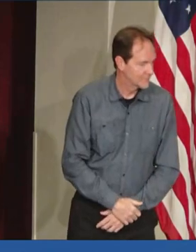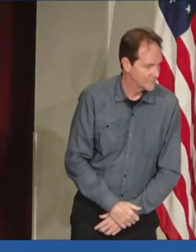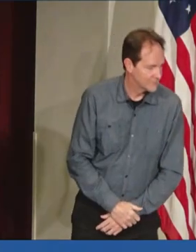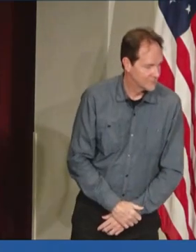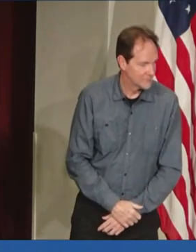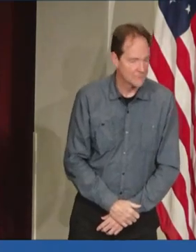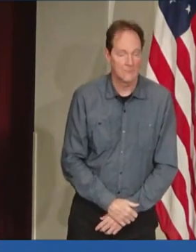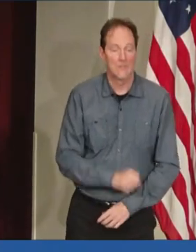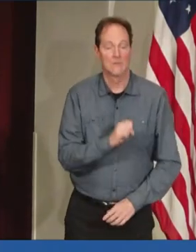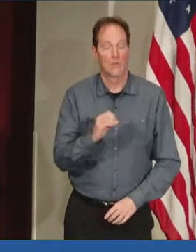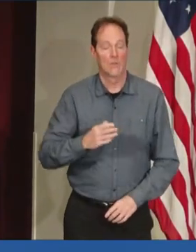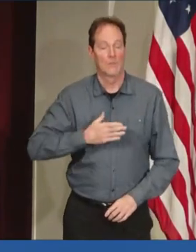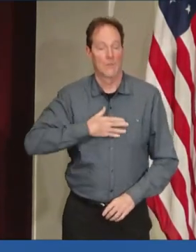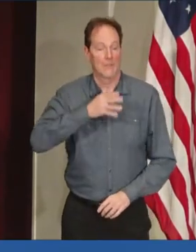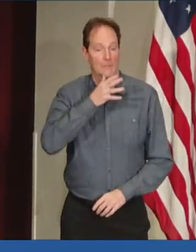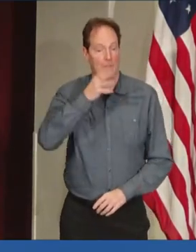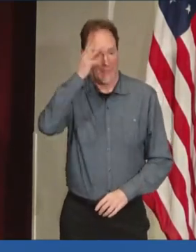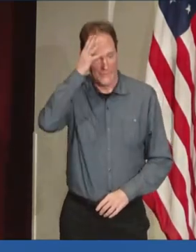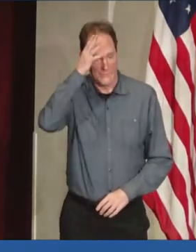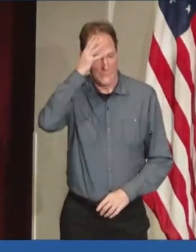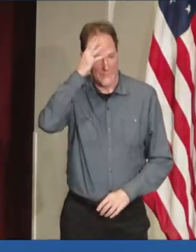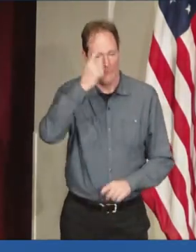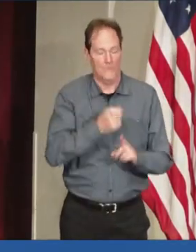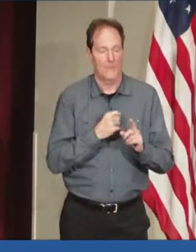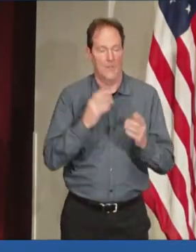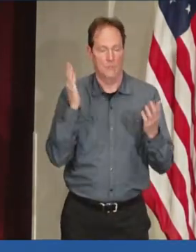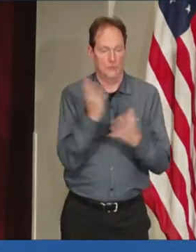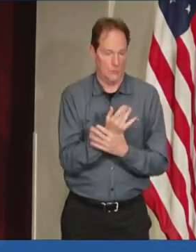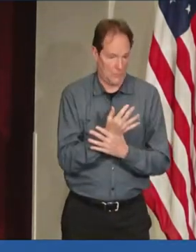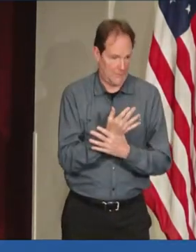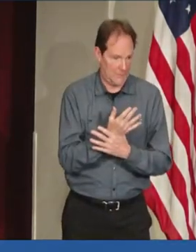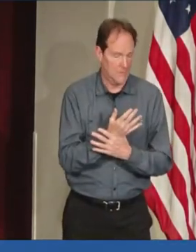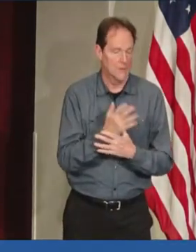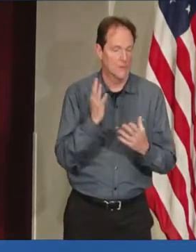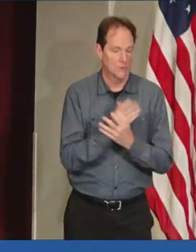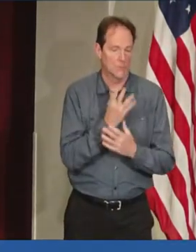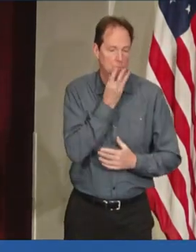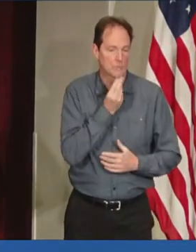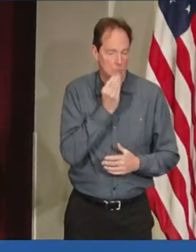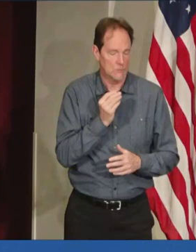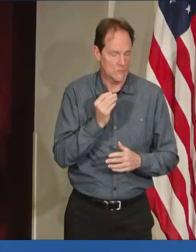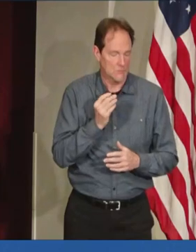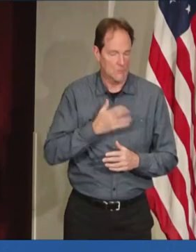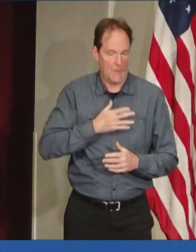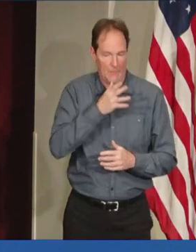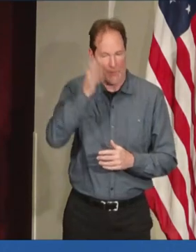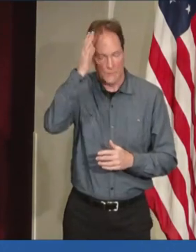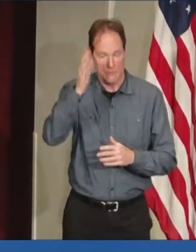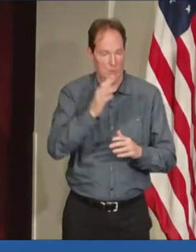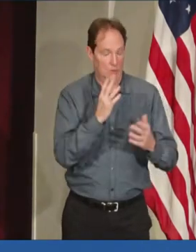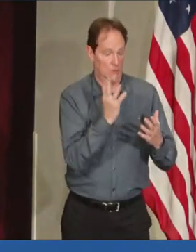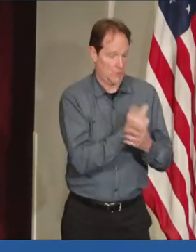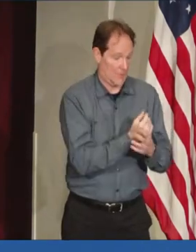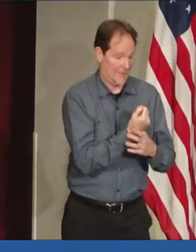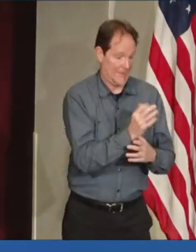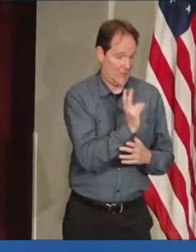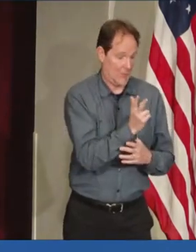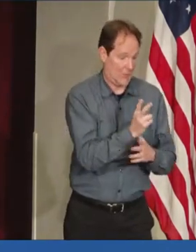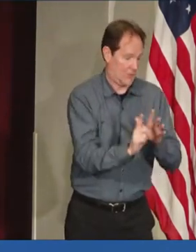So my parents came from Germany, were German Jews, and they fled Germany in the 30s.